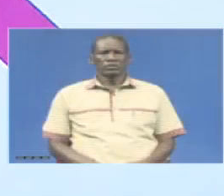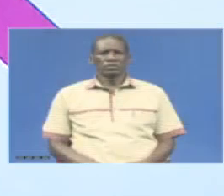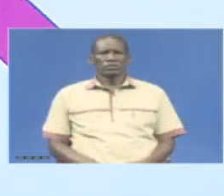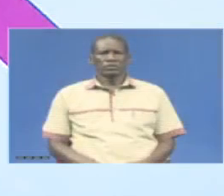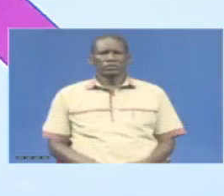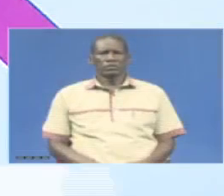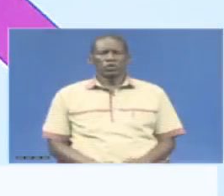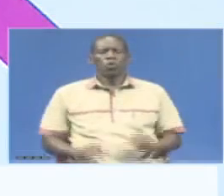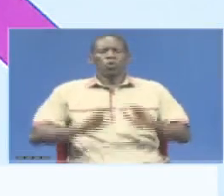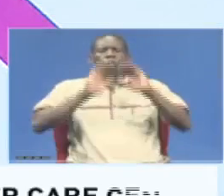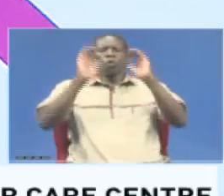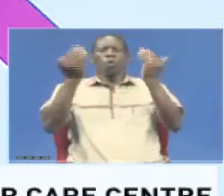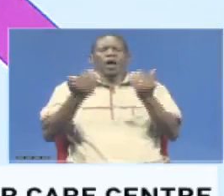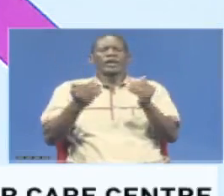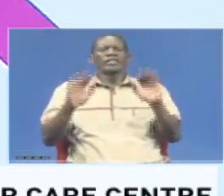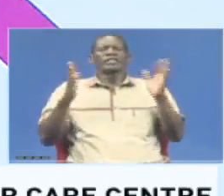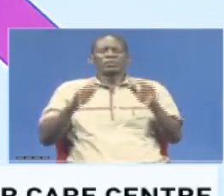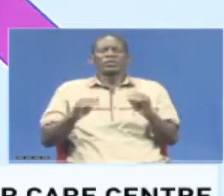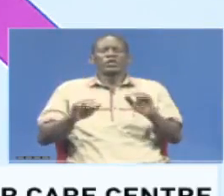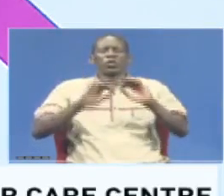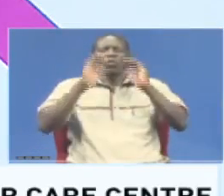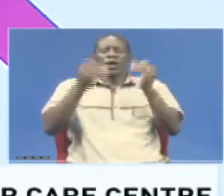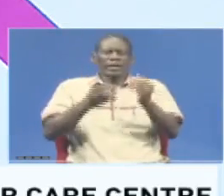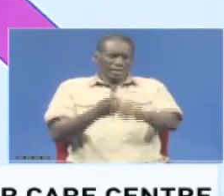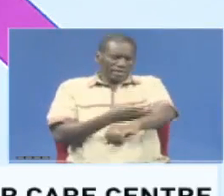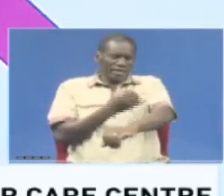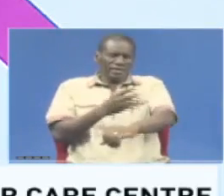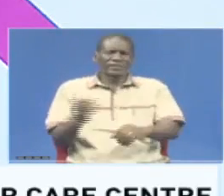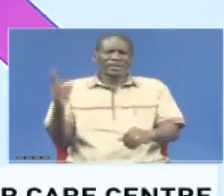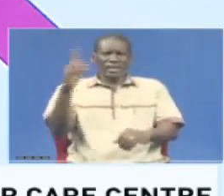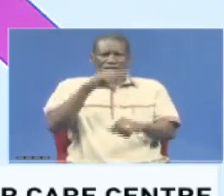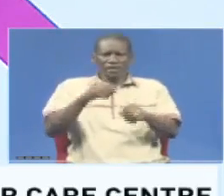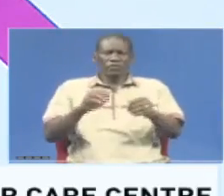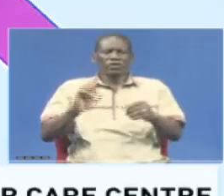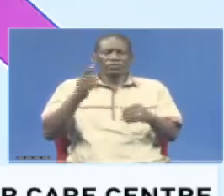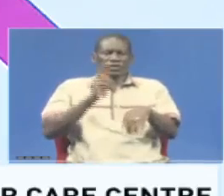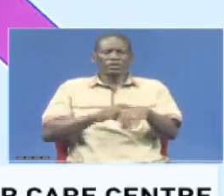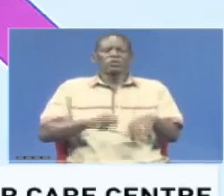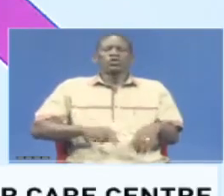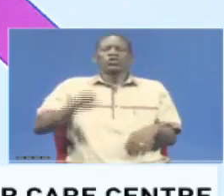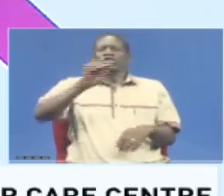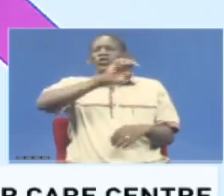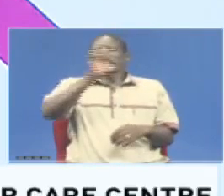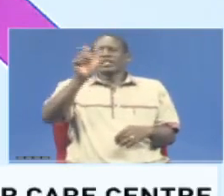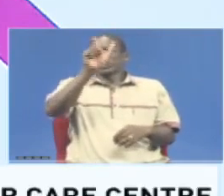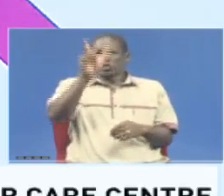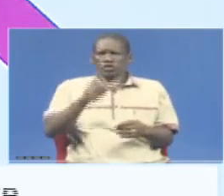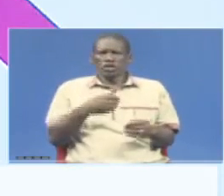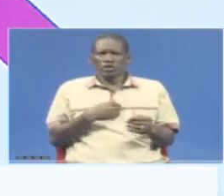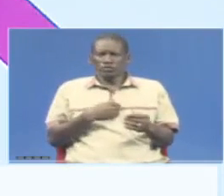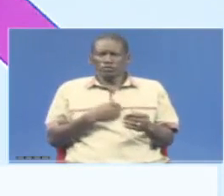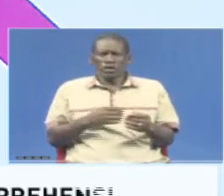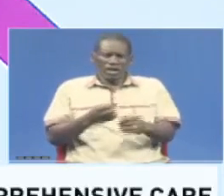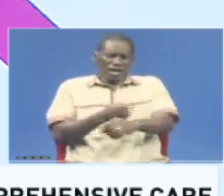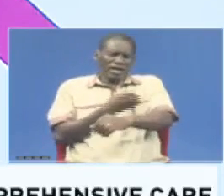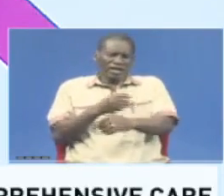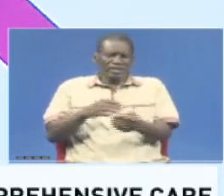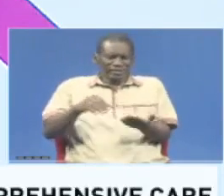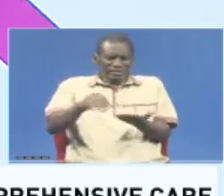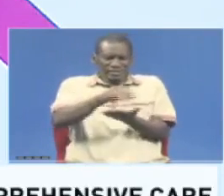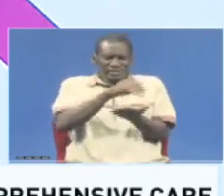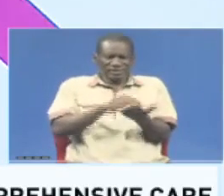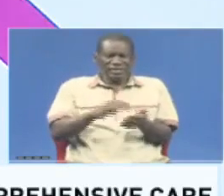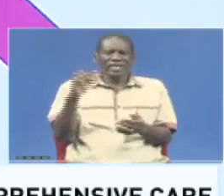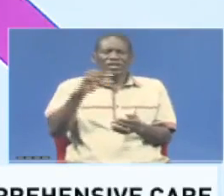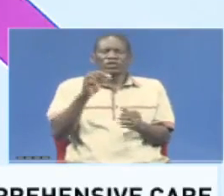As the world marks the World Cancer Day for the first time, the northeastern region has launched a cancer facility in Garissa that will serve